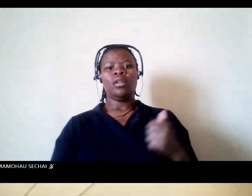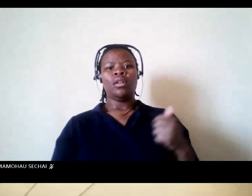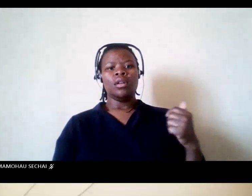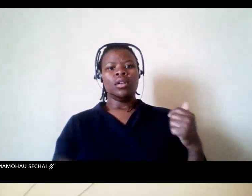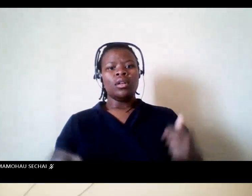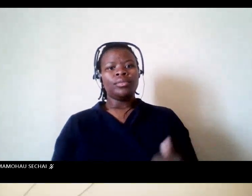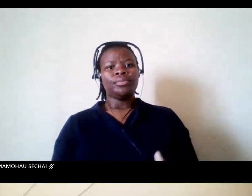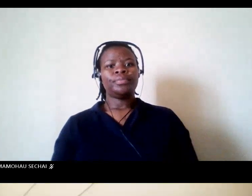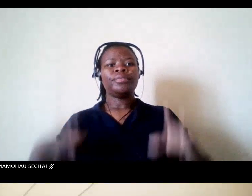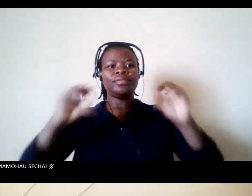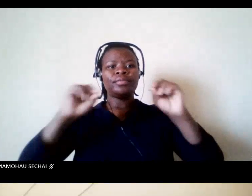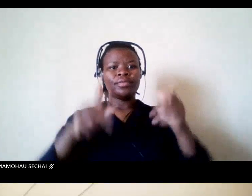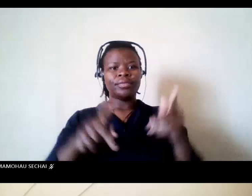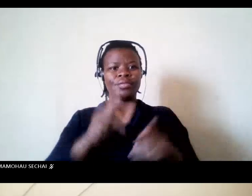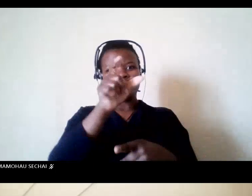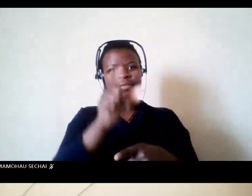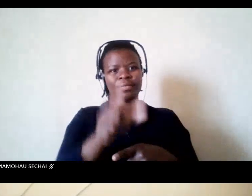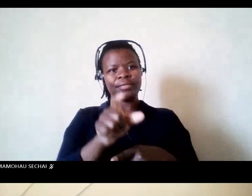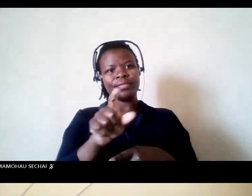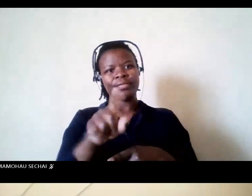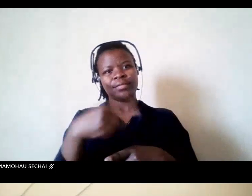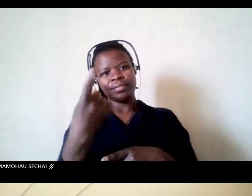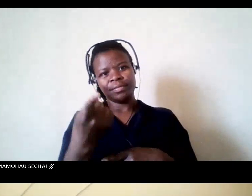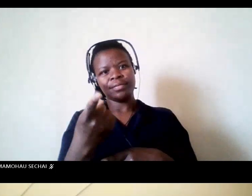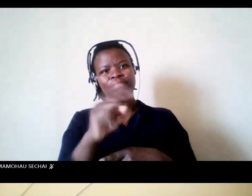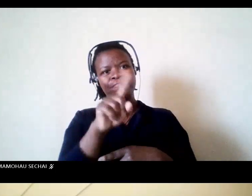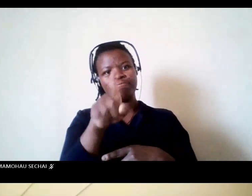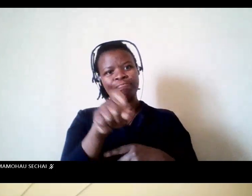Okay, next person.